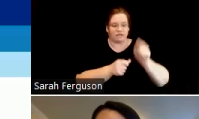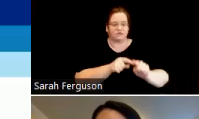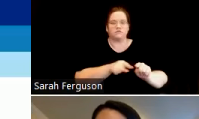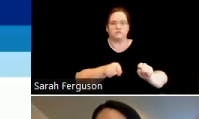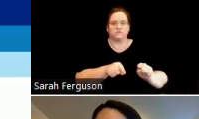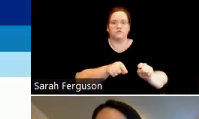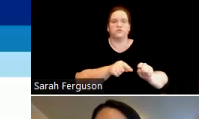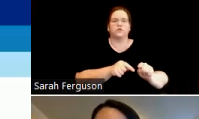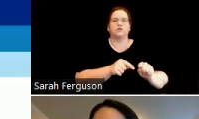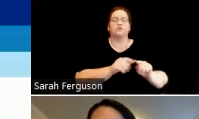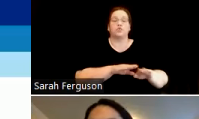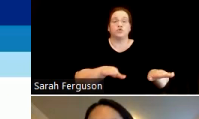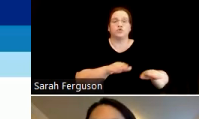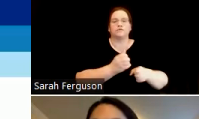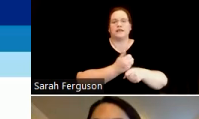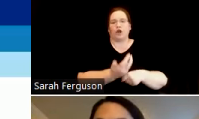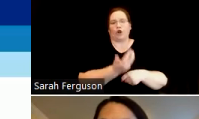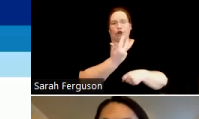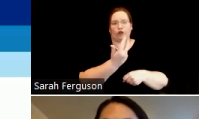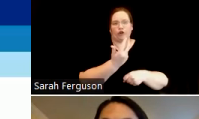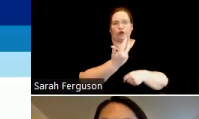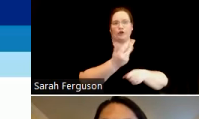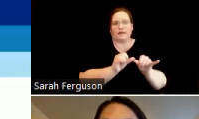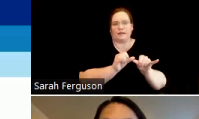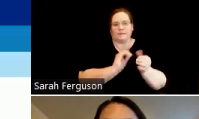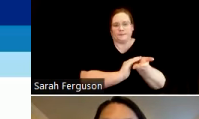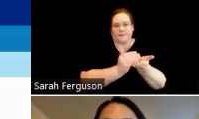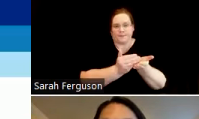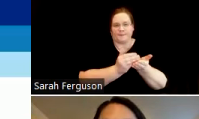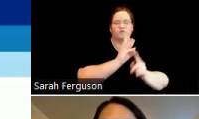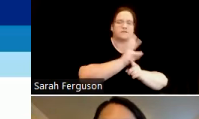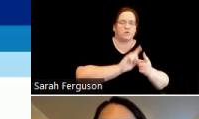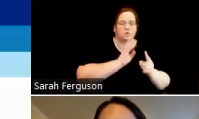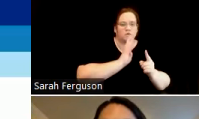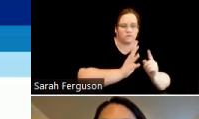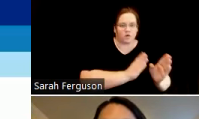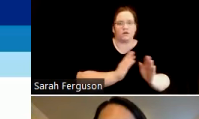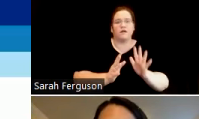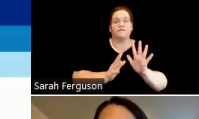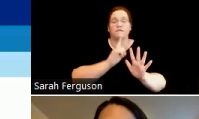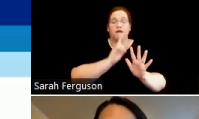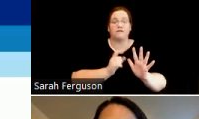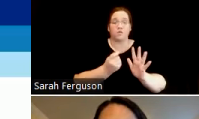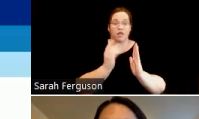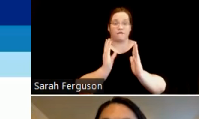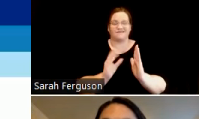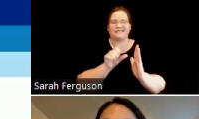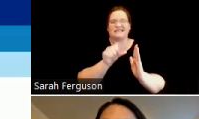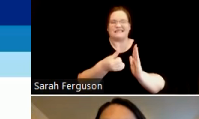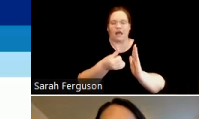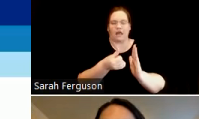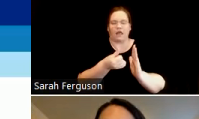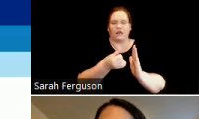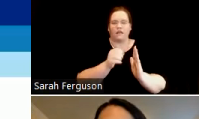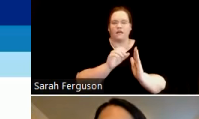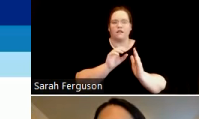3 micrograms. Children 6 months to 4 years. 5 to 11-year-olds will get 10 micrograms, and